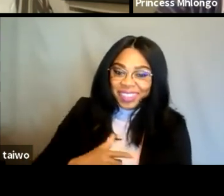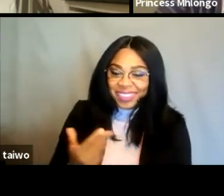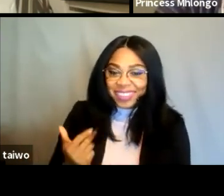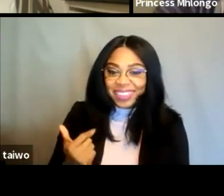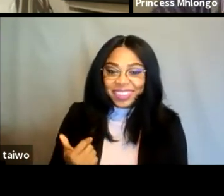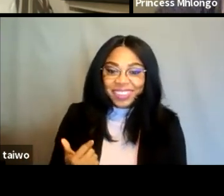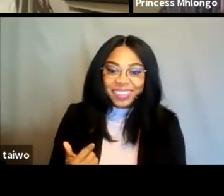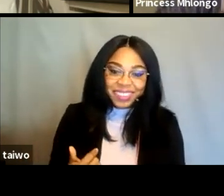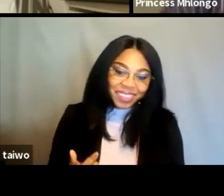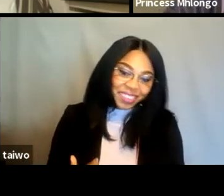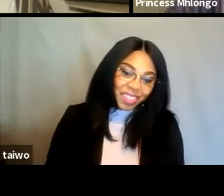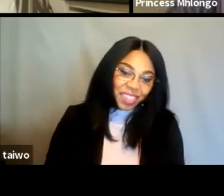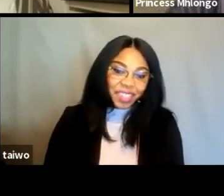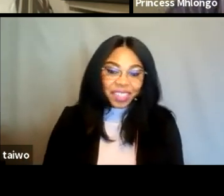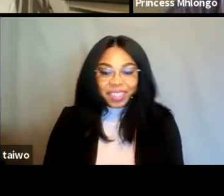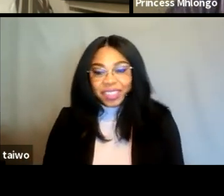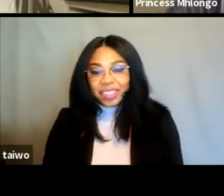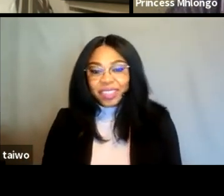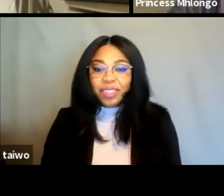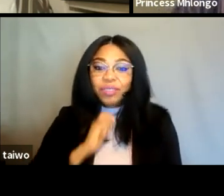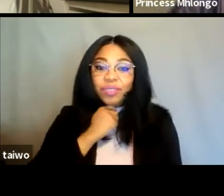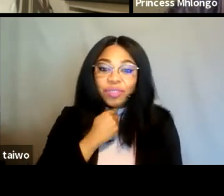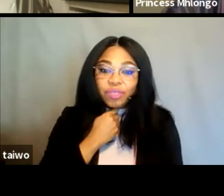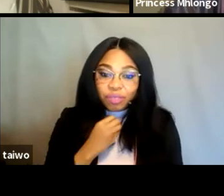You have to unmute yourself, Ibukun.